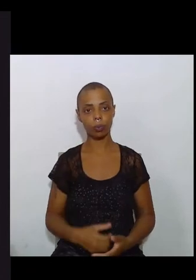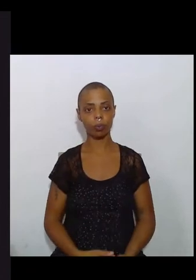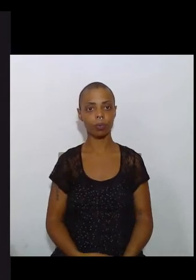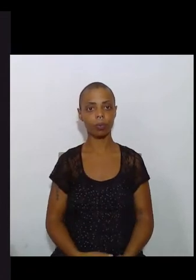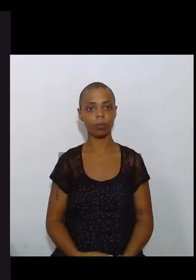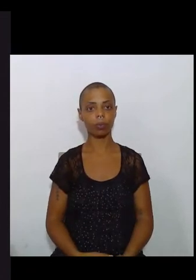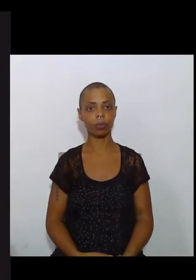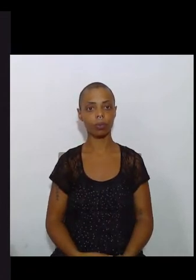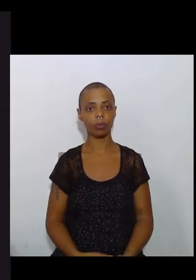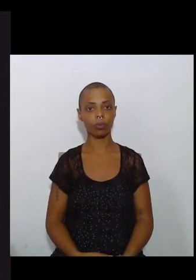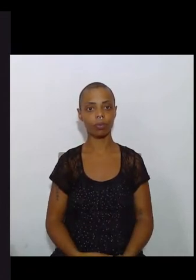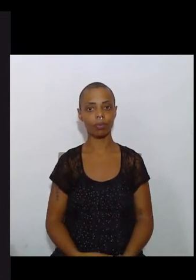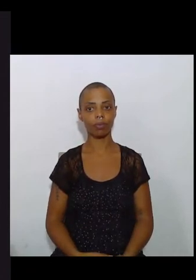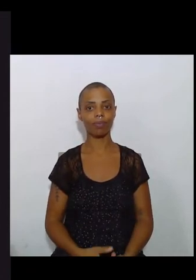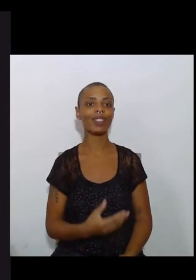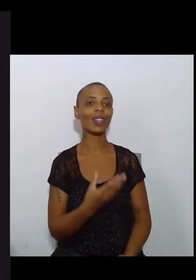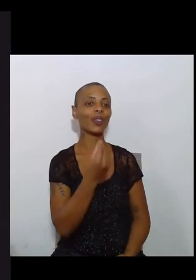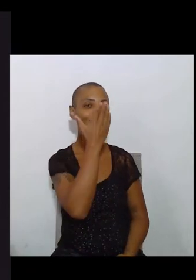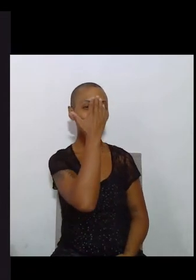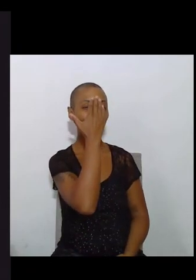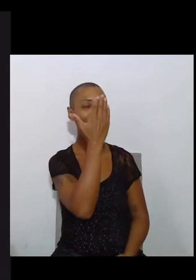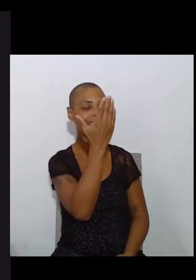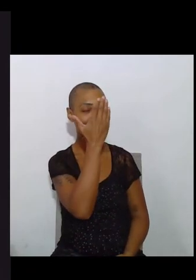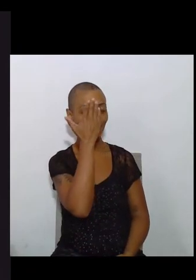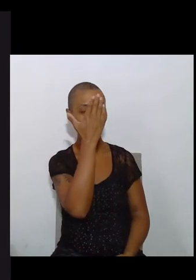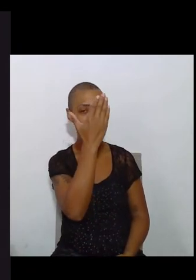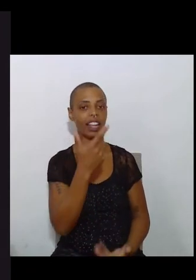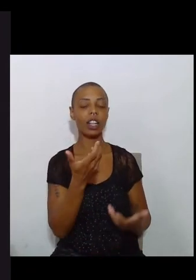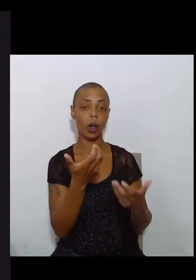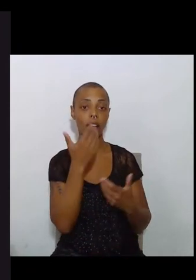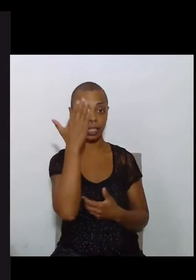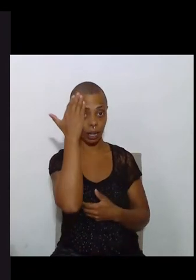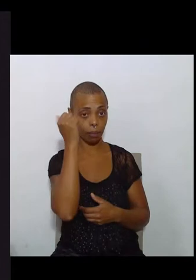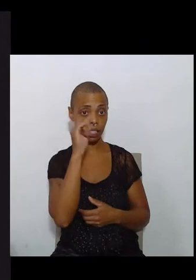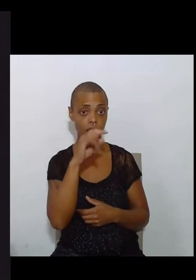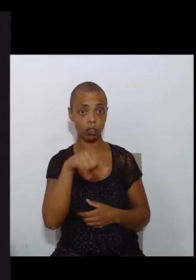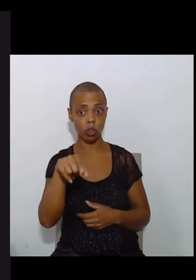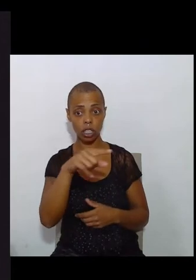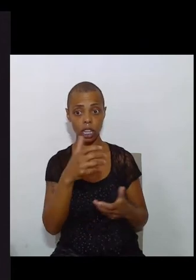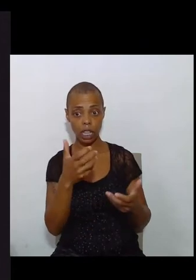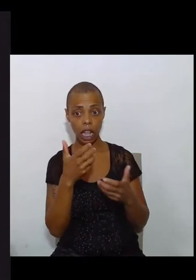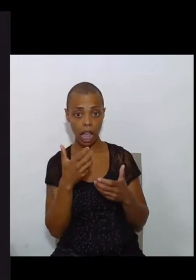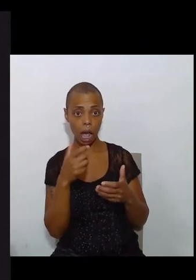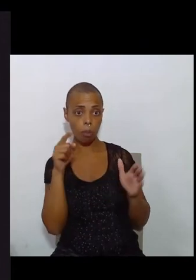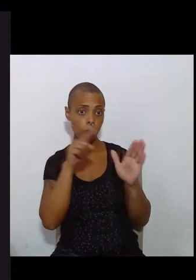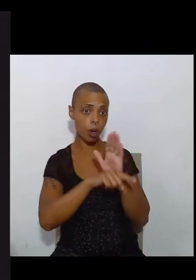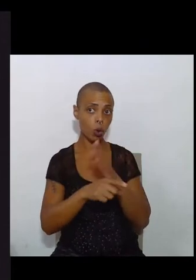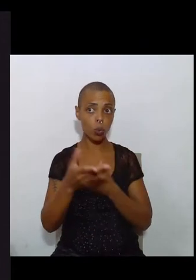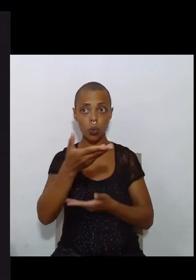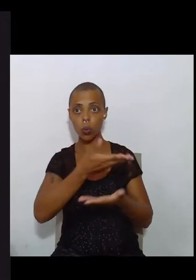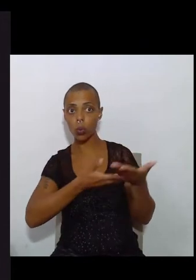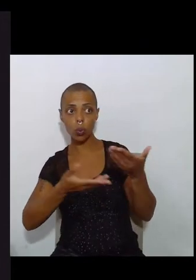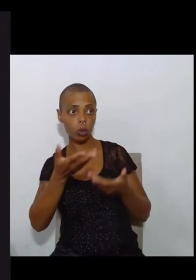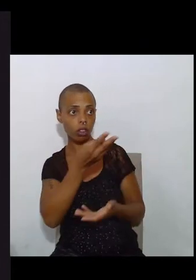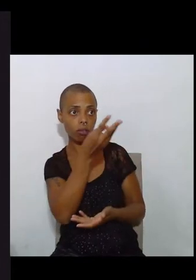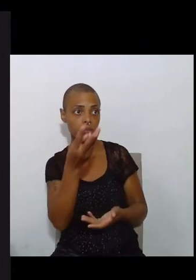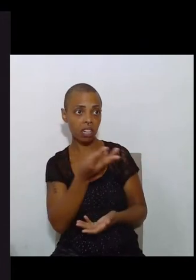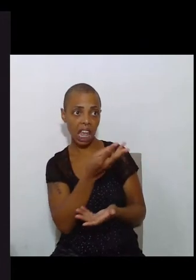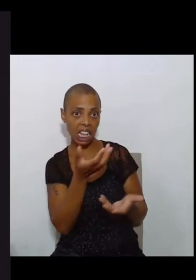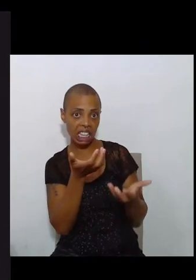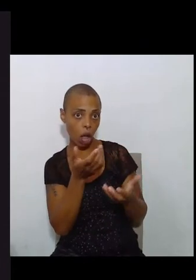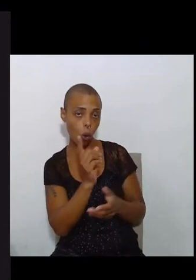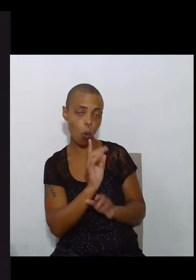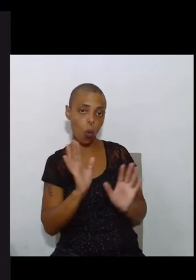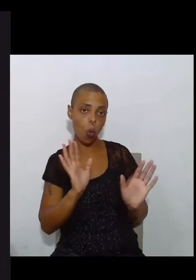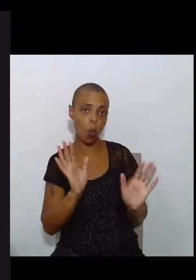that's it thank you thank you very much uh now I would like to know if you the